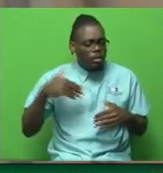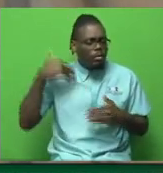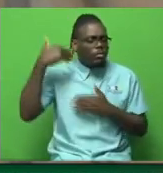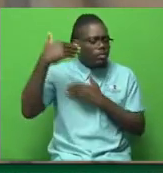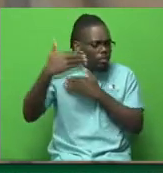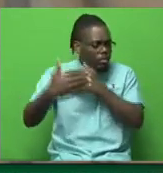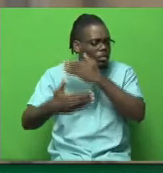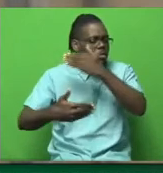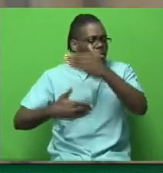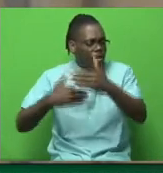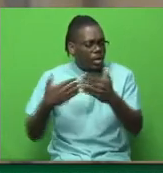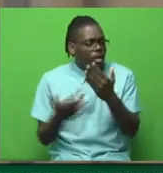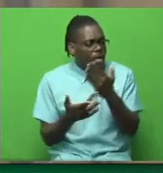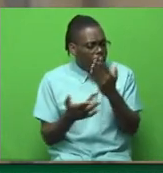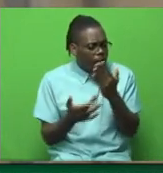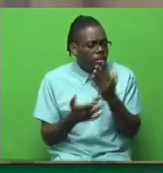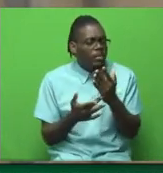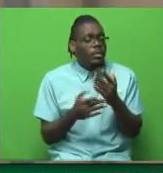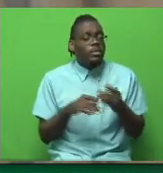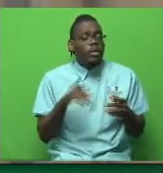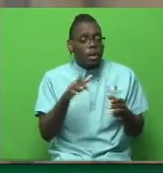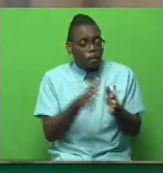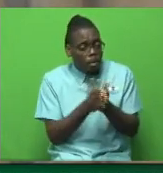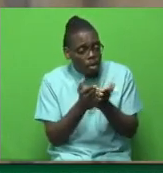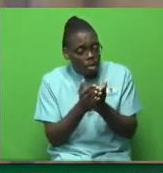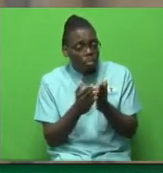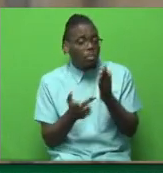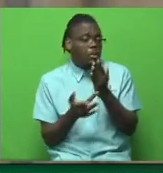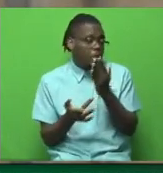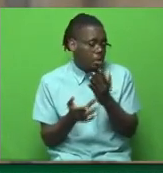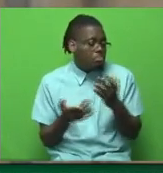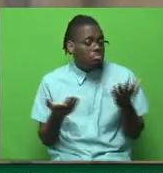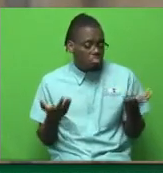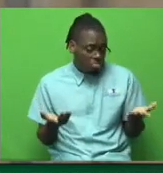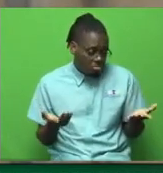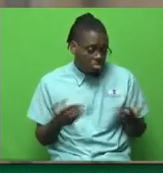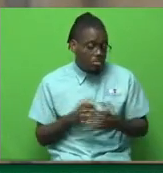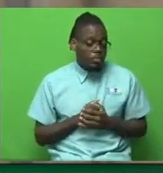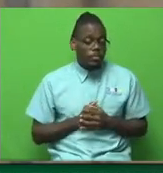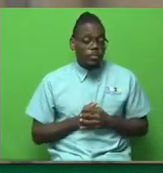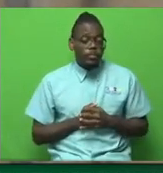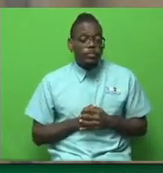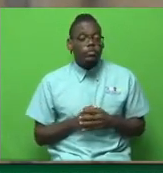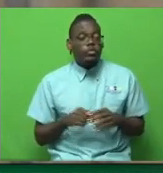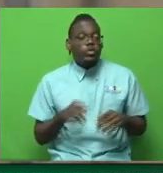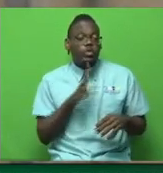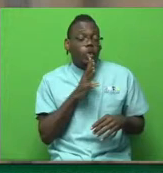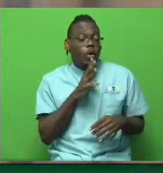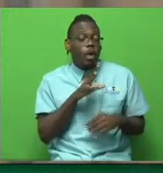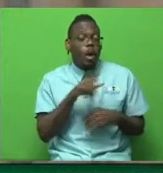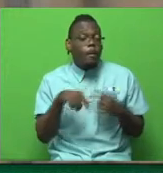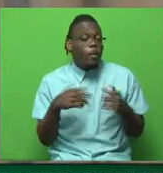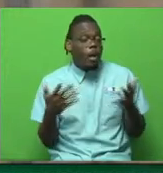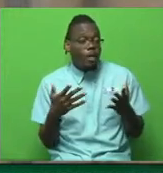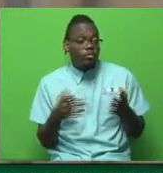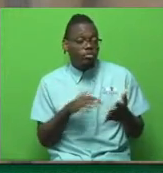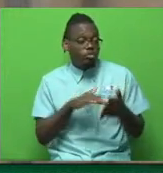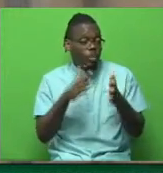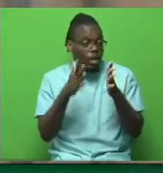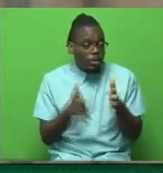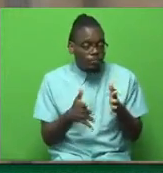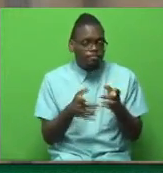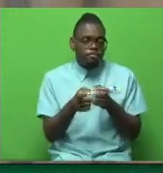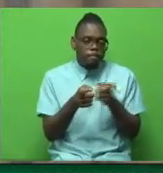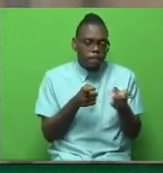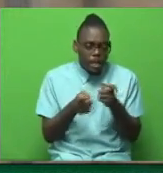right now by igov for the Ministry of Education I spoke about the student management system digitizing our records